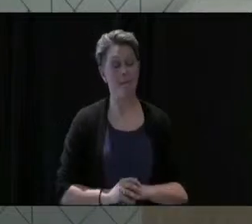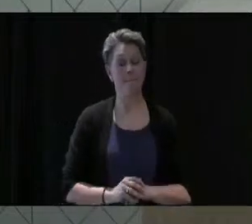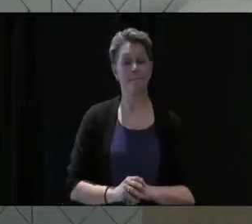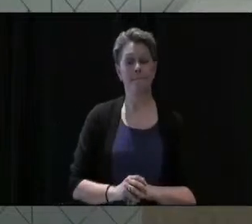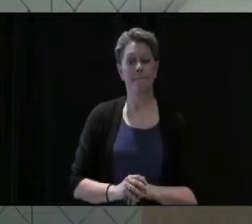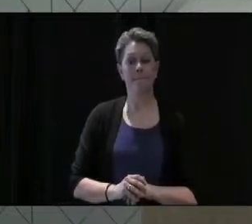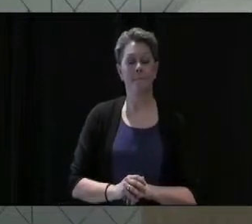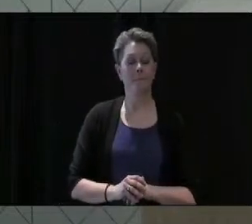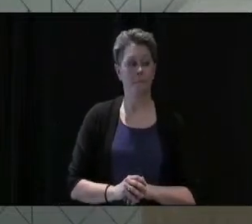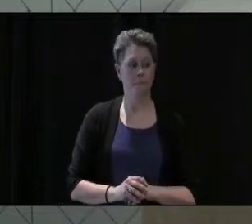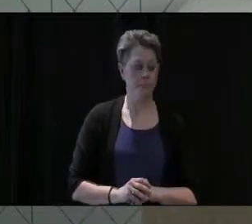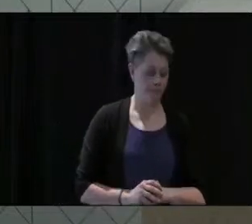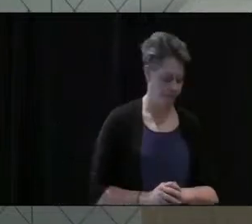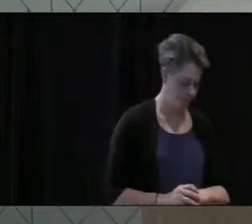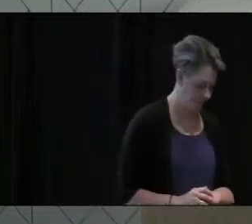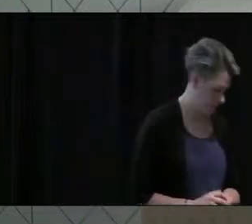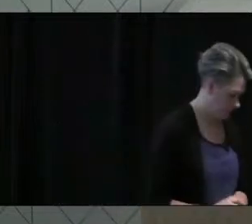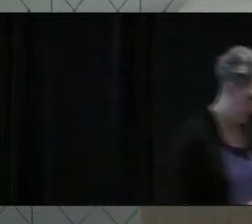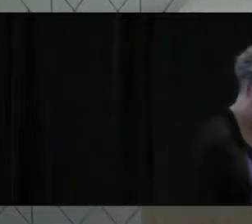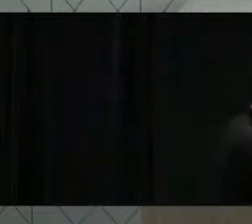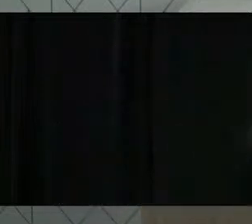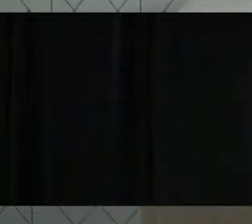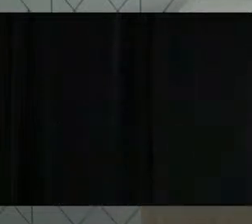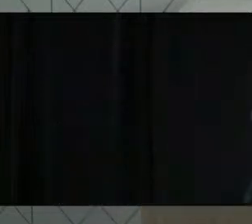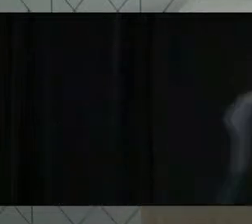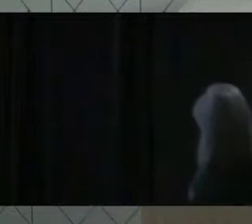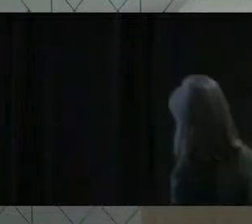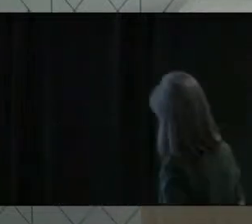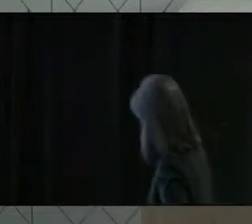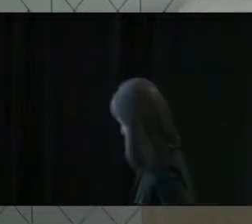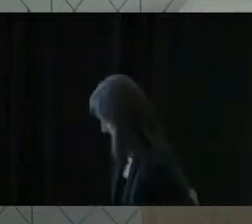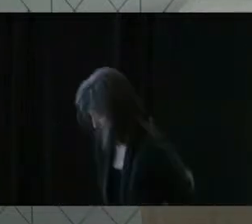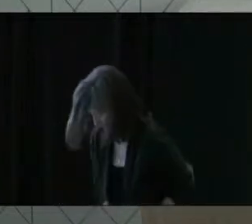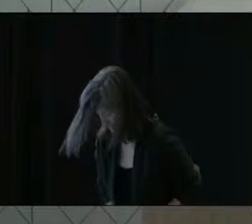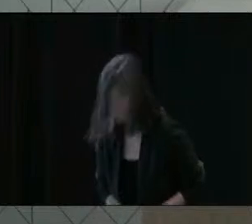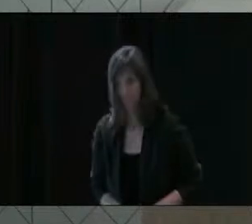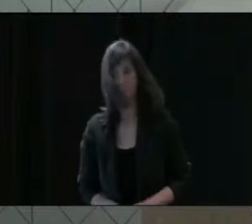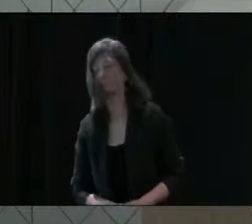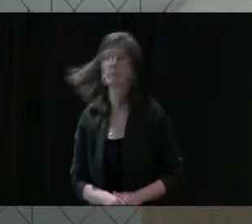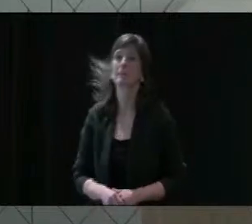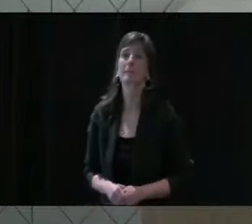And our next question comes from Terry Roberts from CBC.